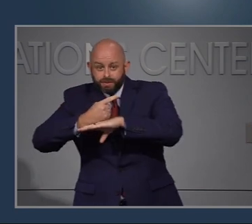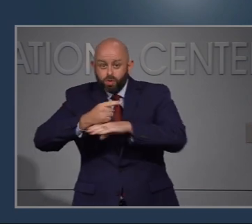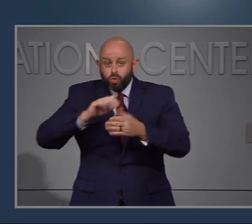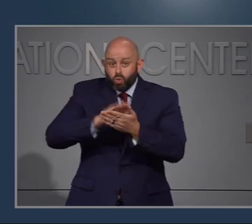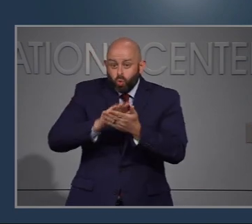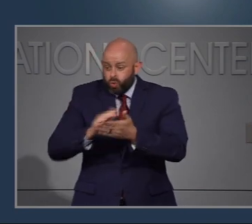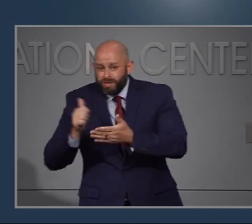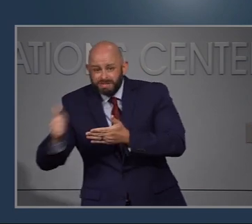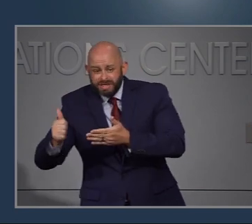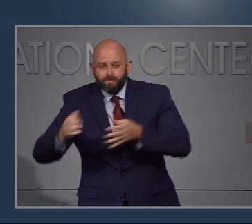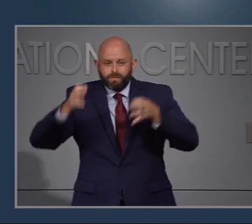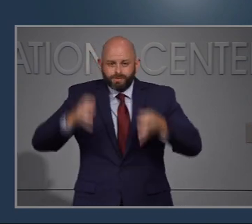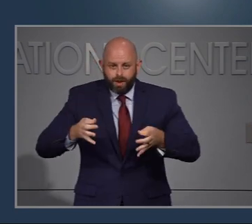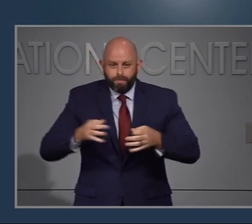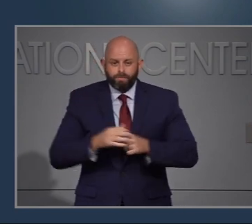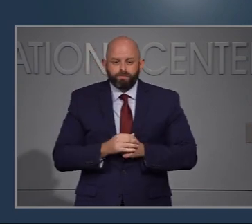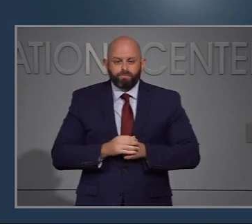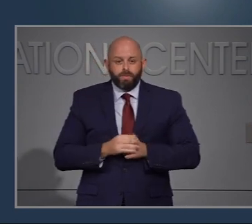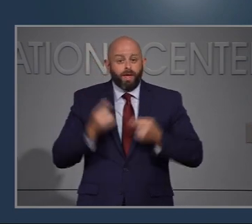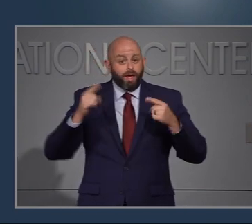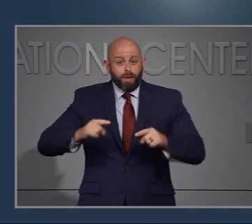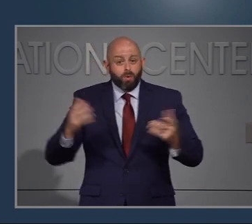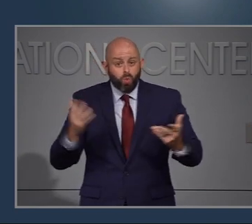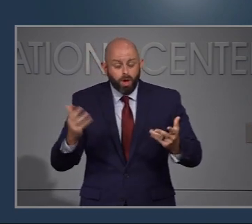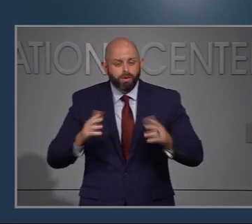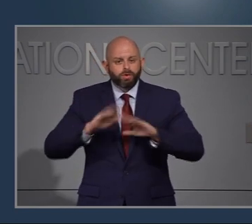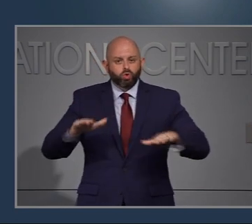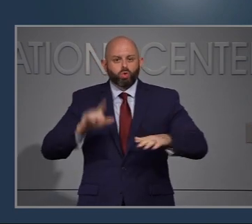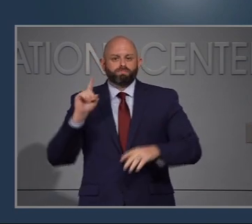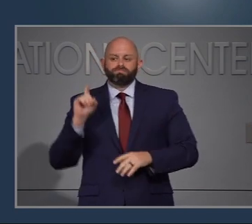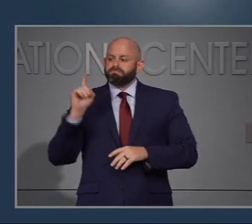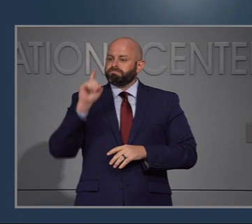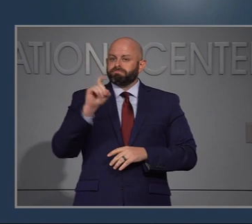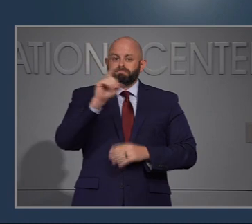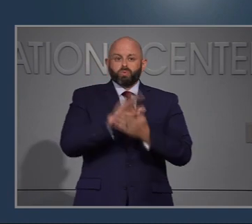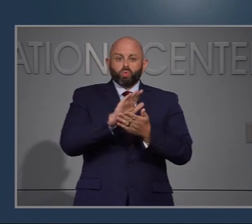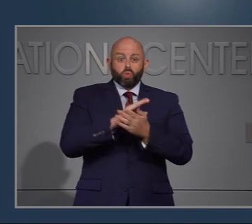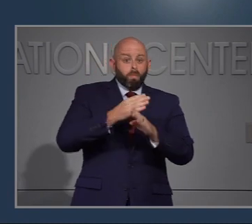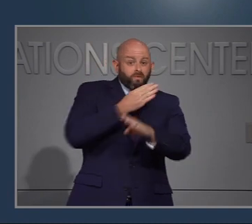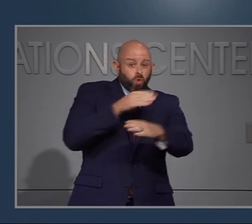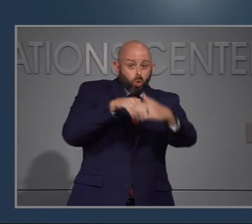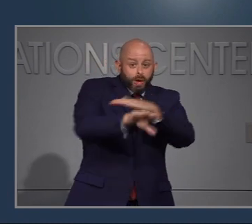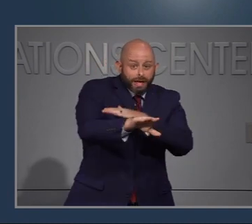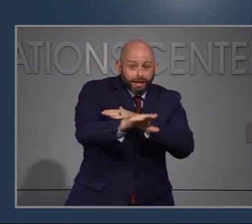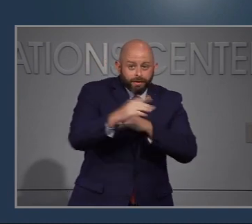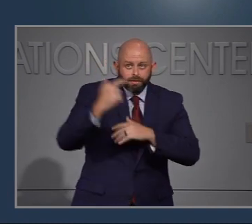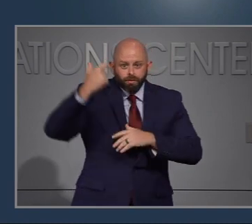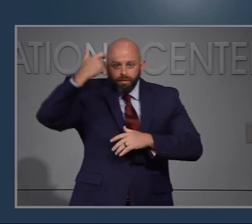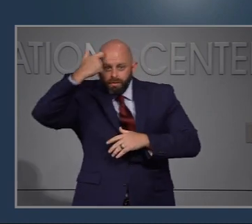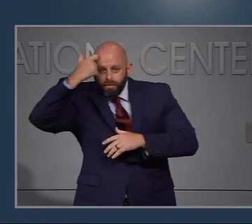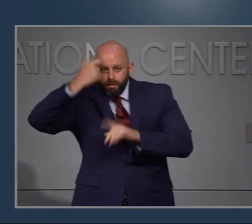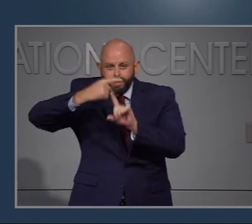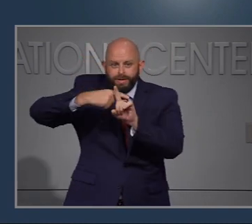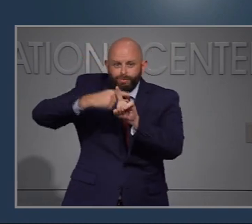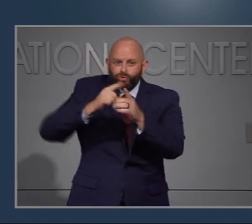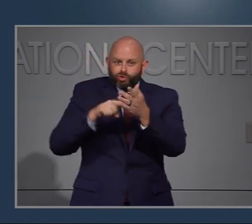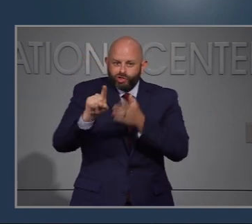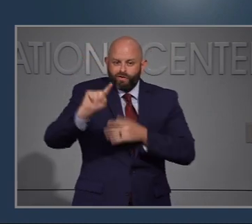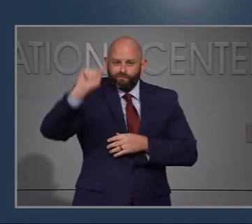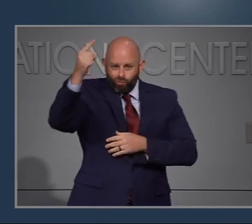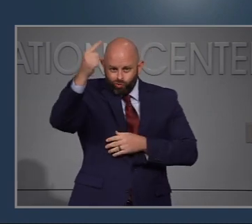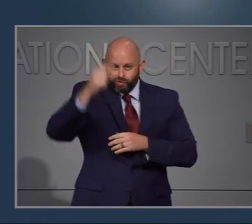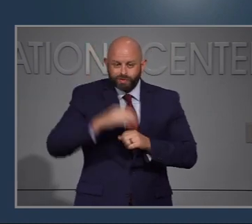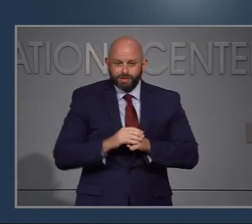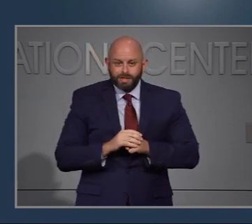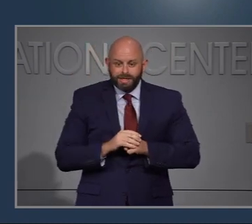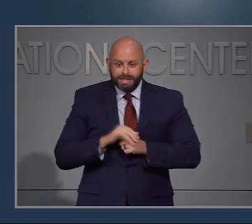daily before children enter the school buildings. Schools must create a way to isolate students who have symptoms